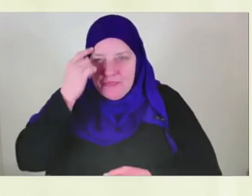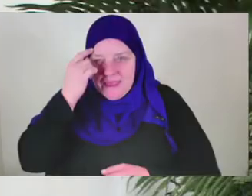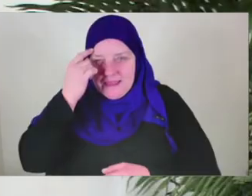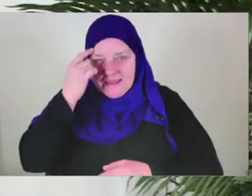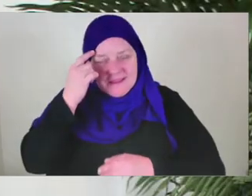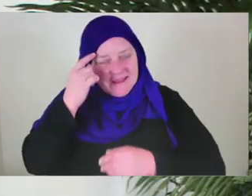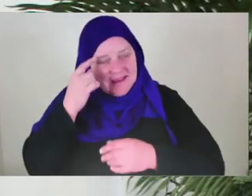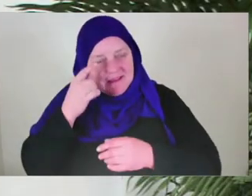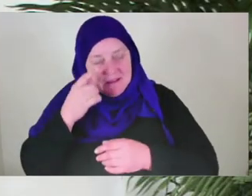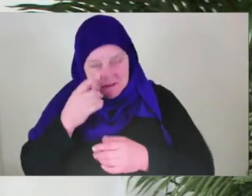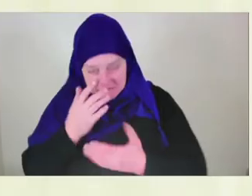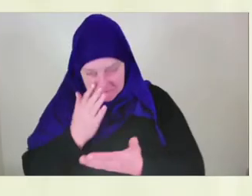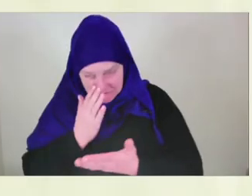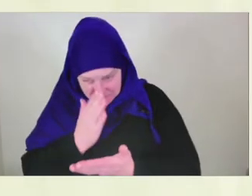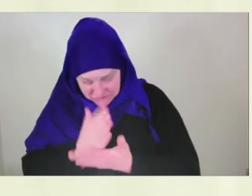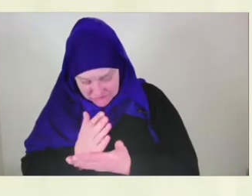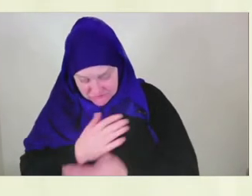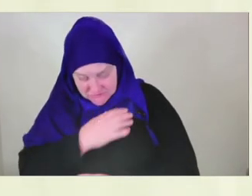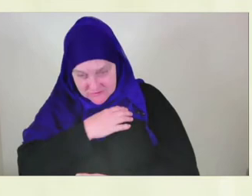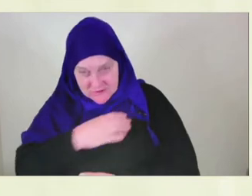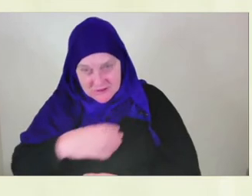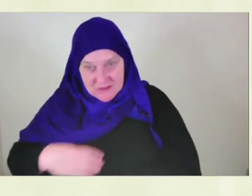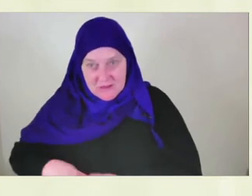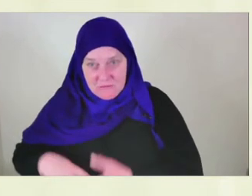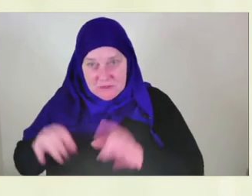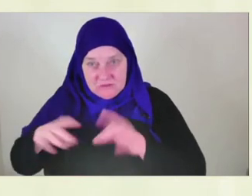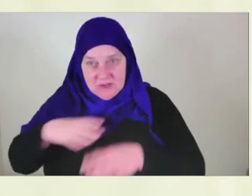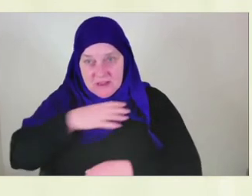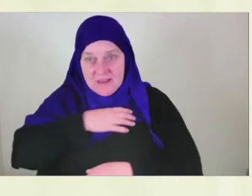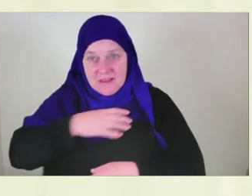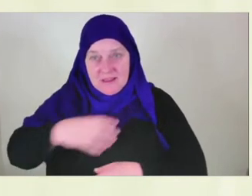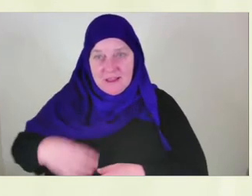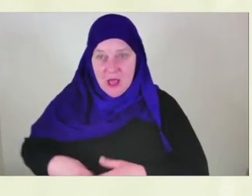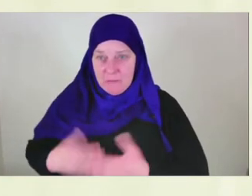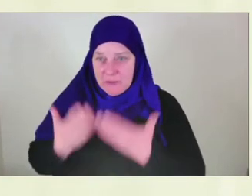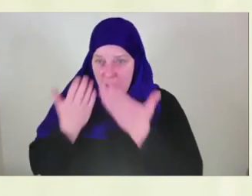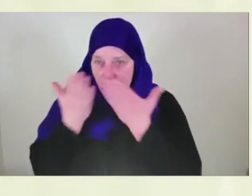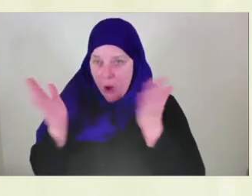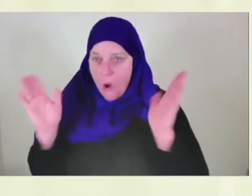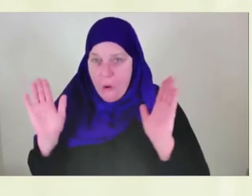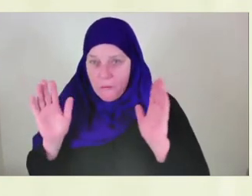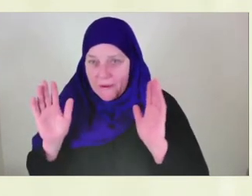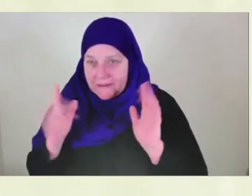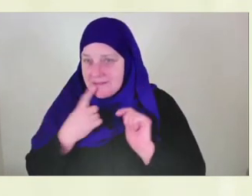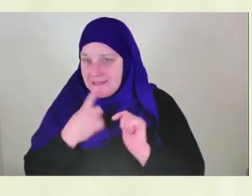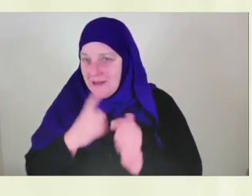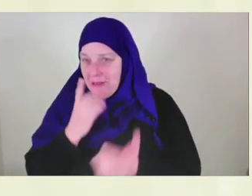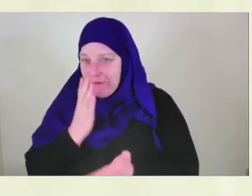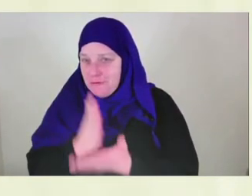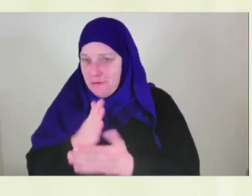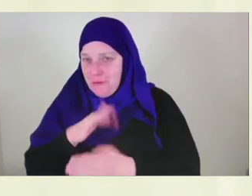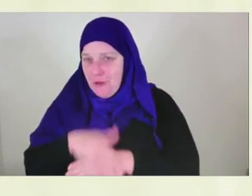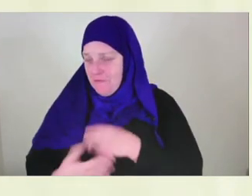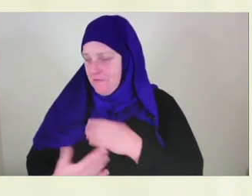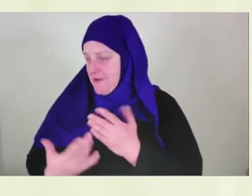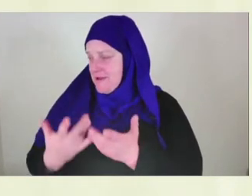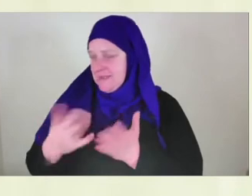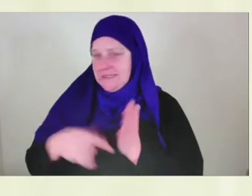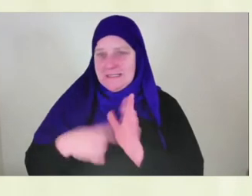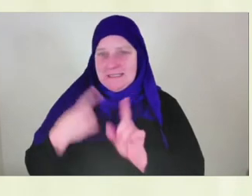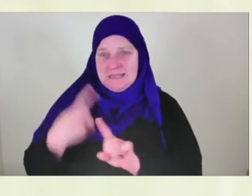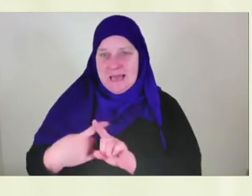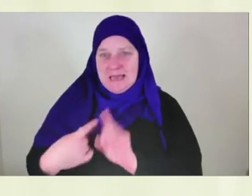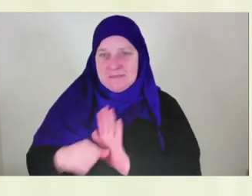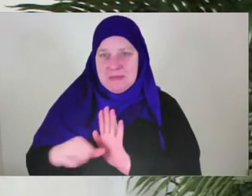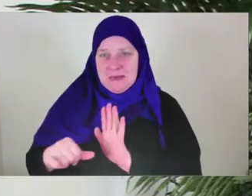Well, that's right. So that's farcical to begin with. There are so many, even the campaigning, how much tax money